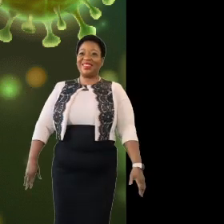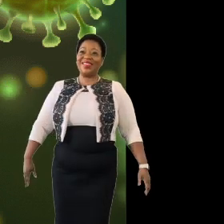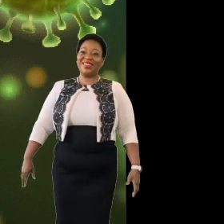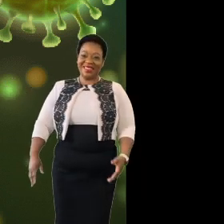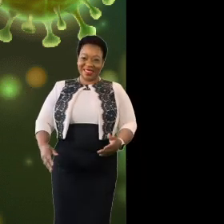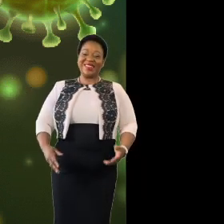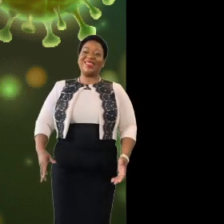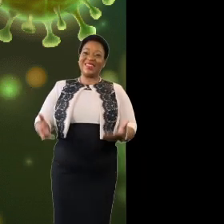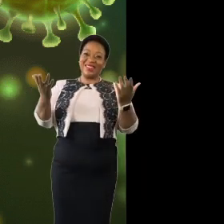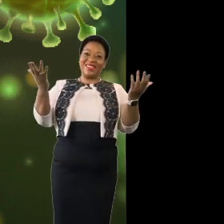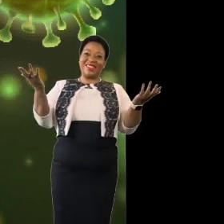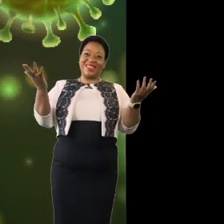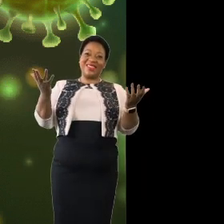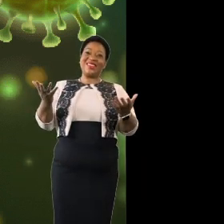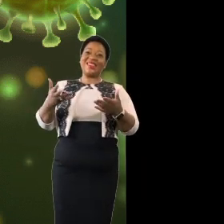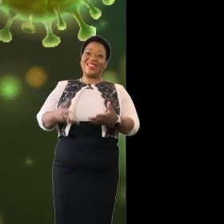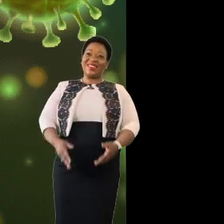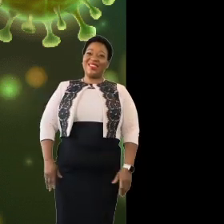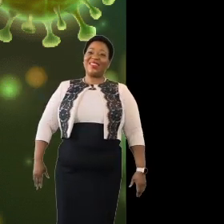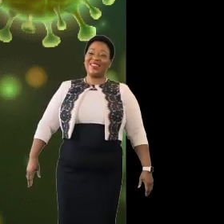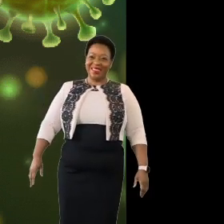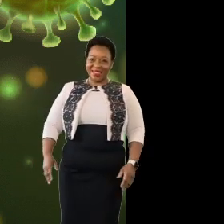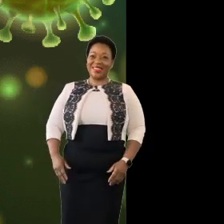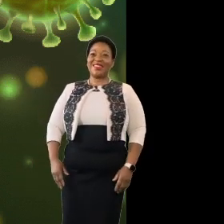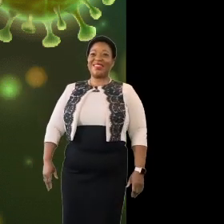also communicate in terms of the webinar links.